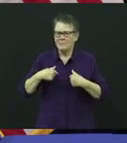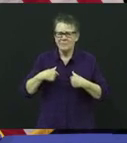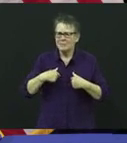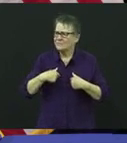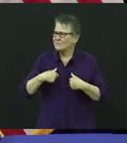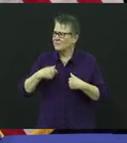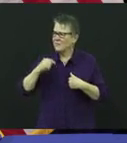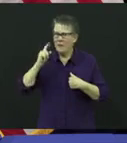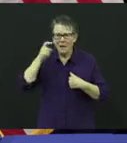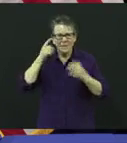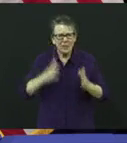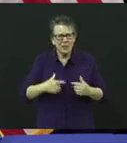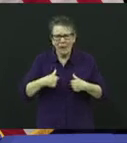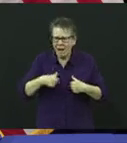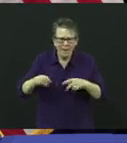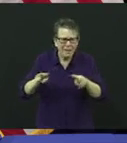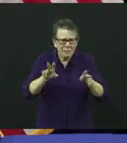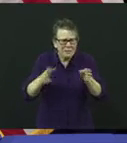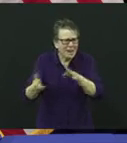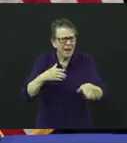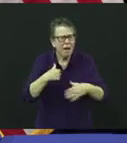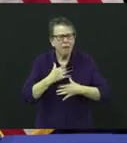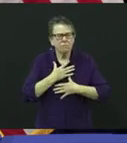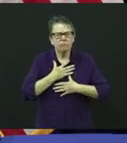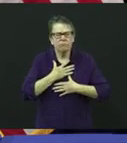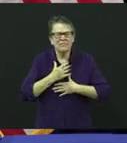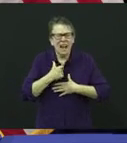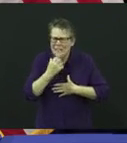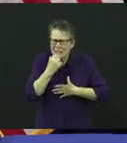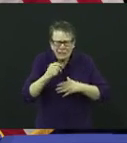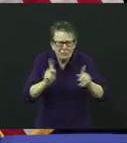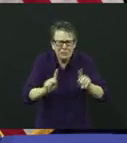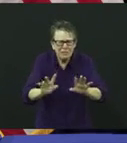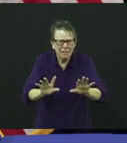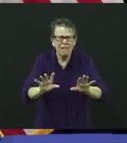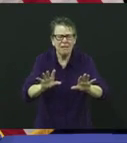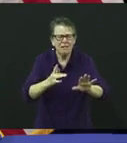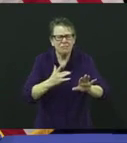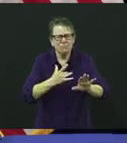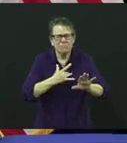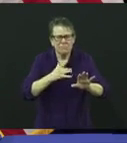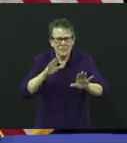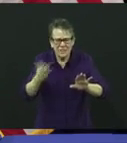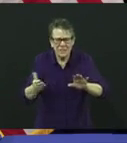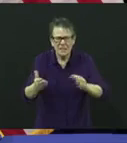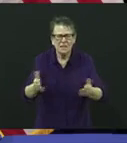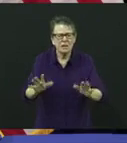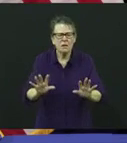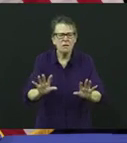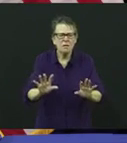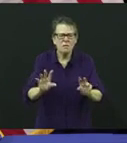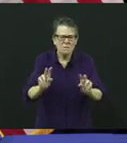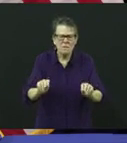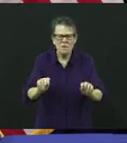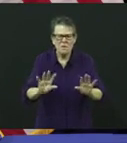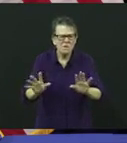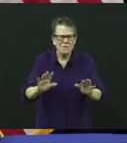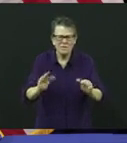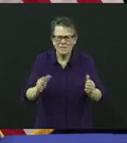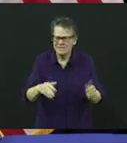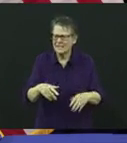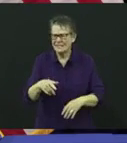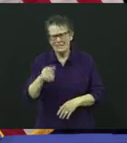we can to keep a hold of that, but that number sadly will go up. The positive test results again will go up. It is partly because